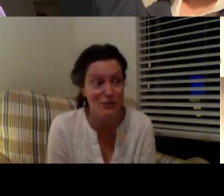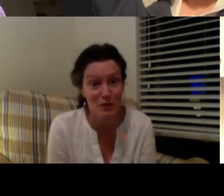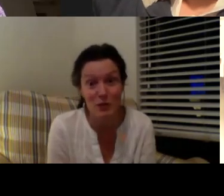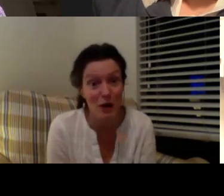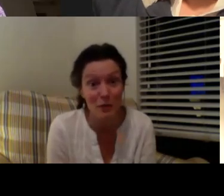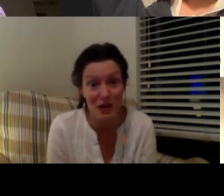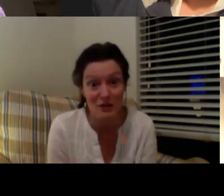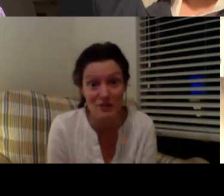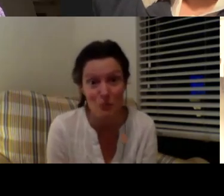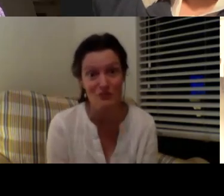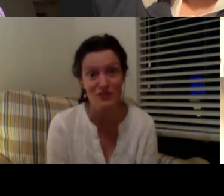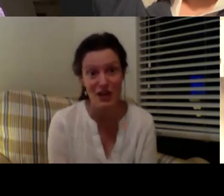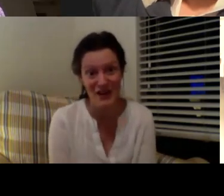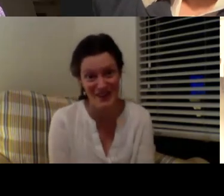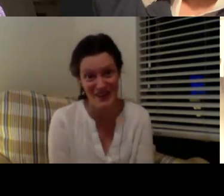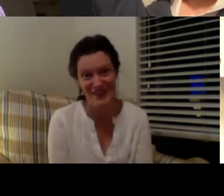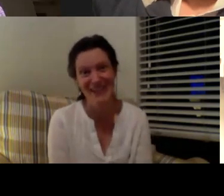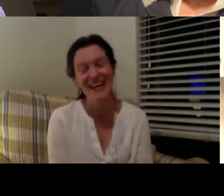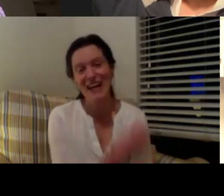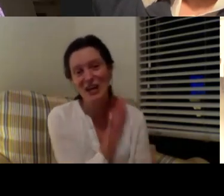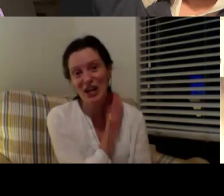professors who really want me to come to their schools, you know,